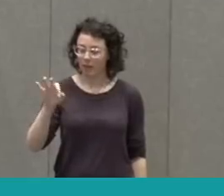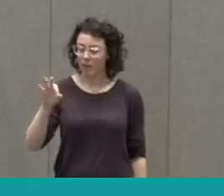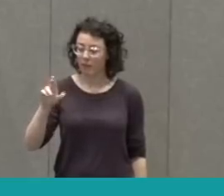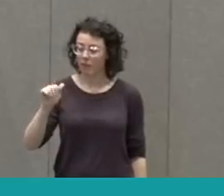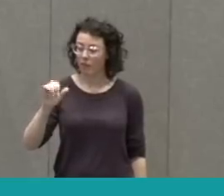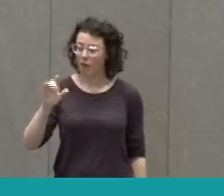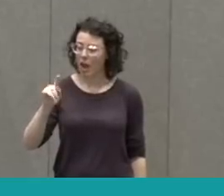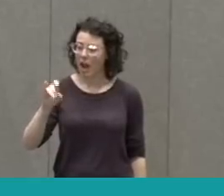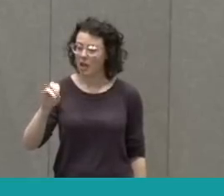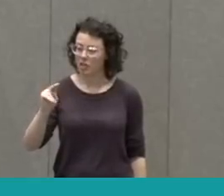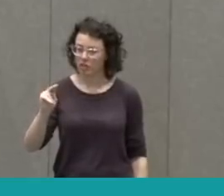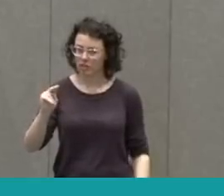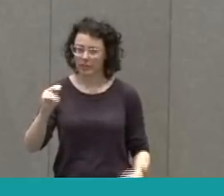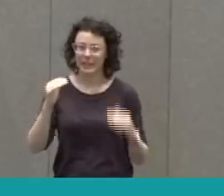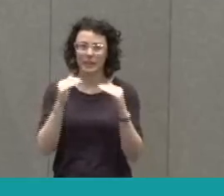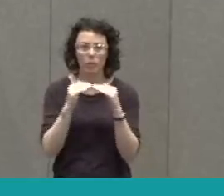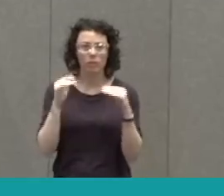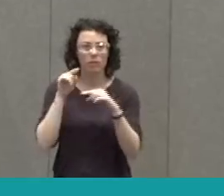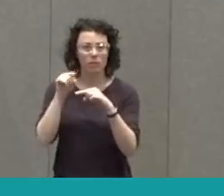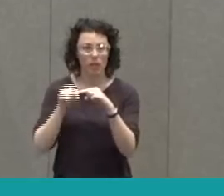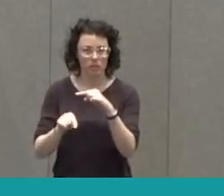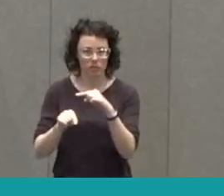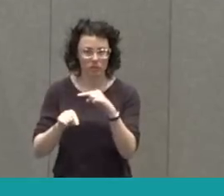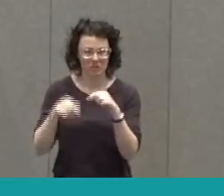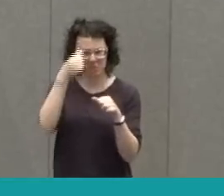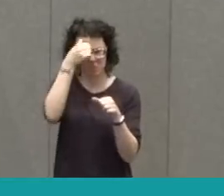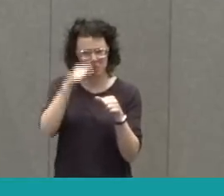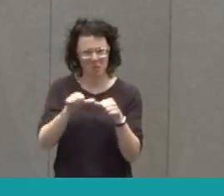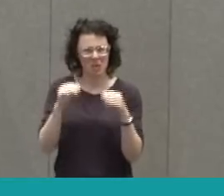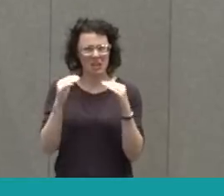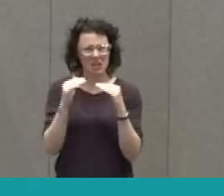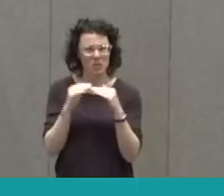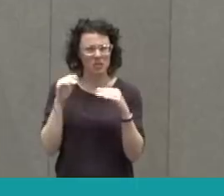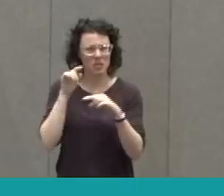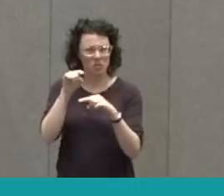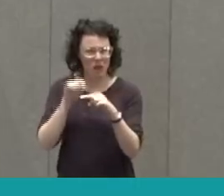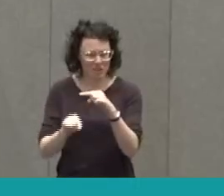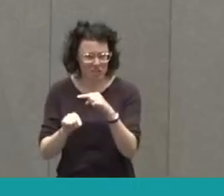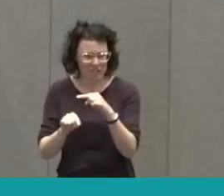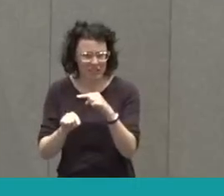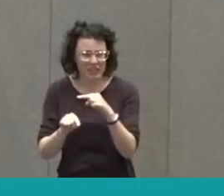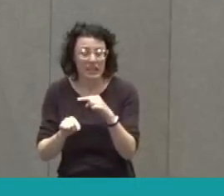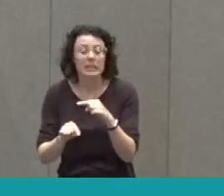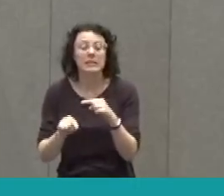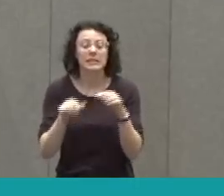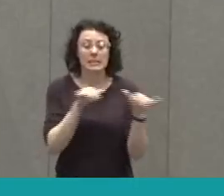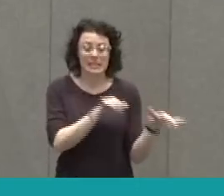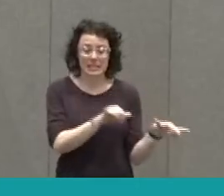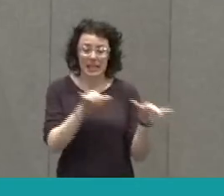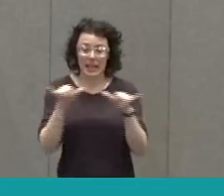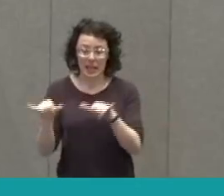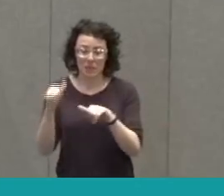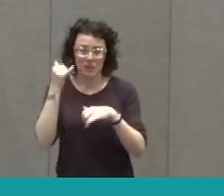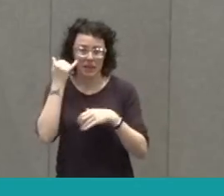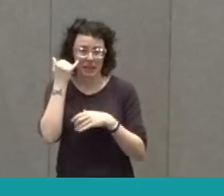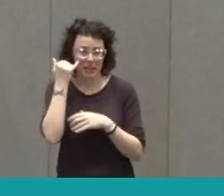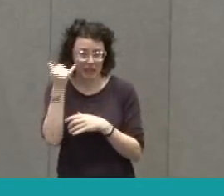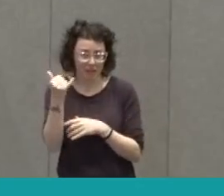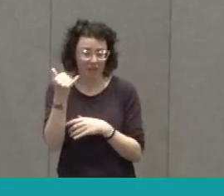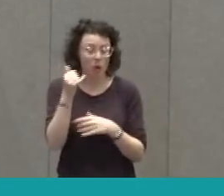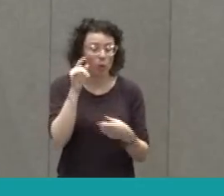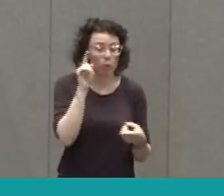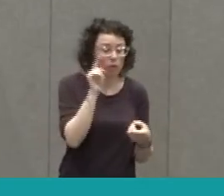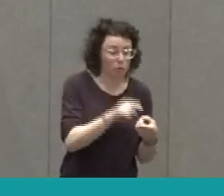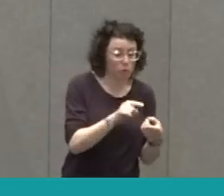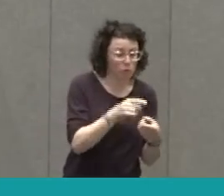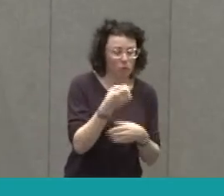when reduced or has the same equivalent of a whole or pieces of a whole. So if we look at this, and I'm going